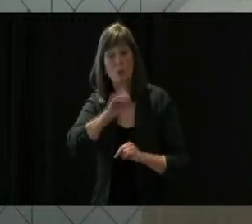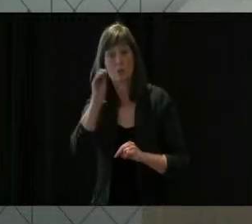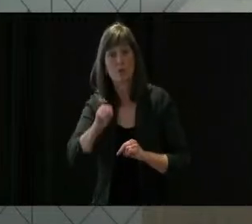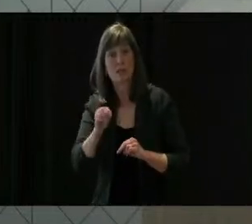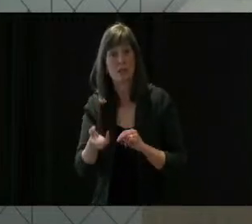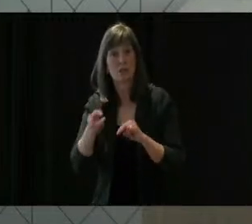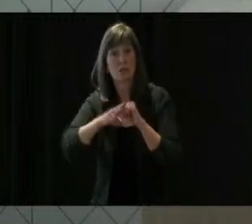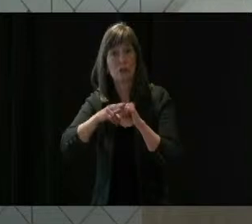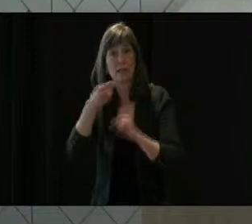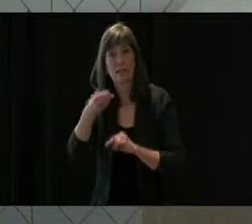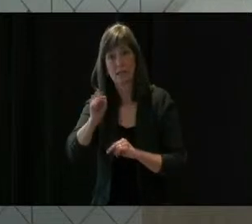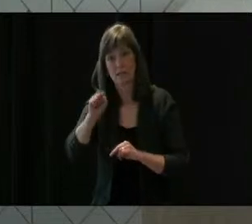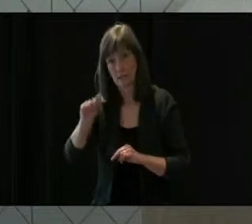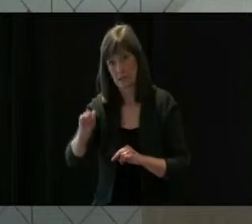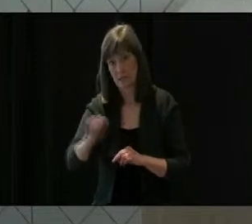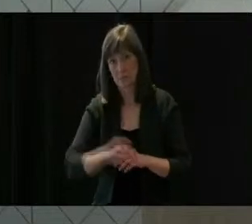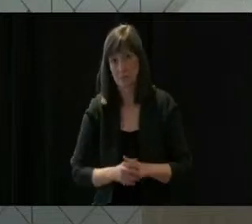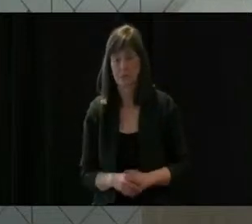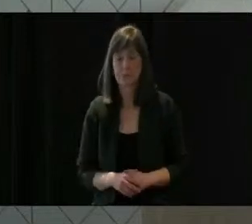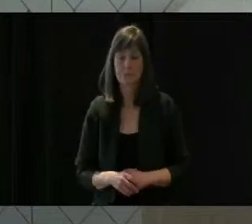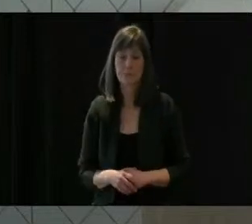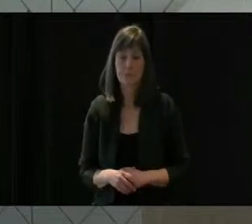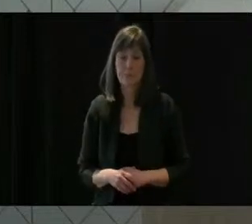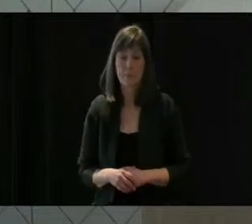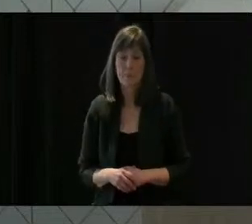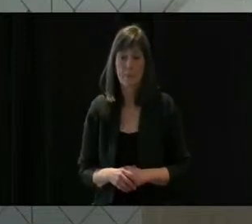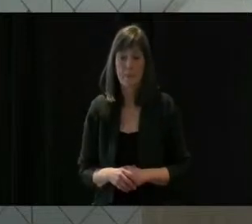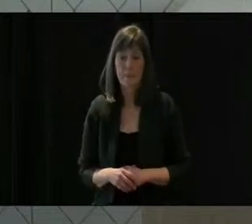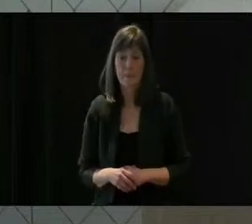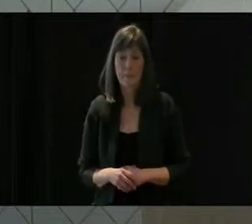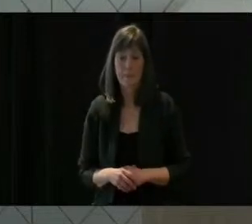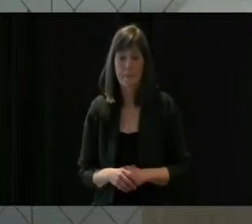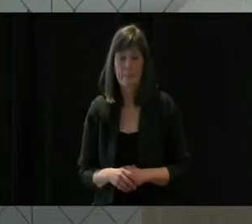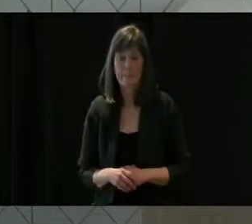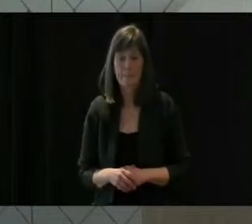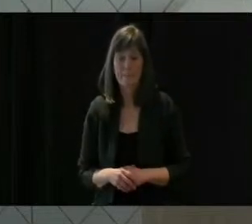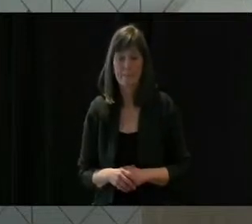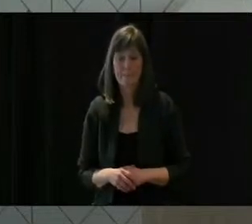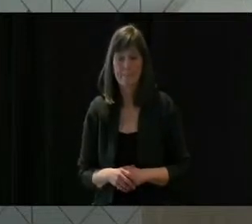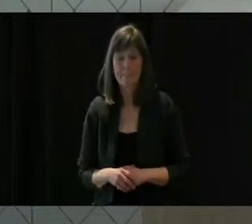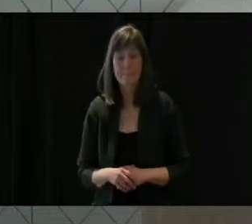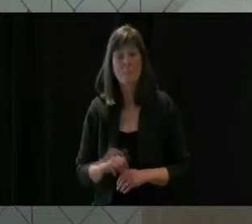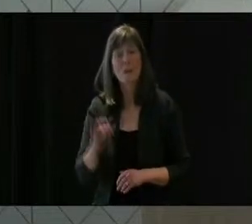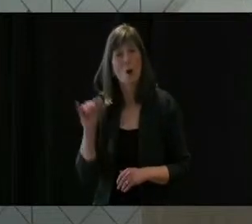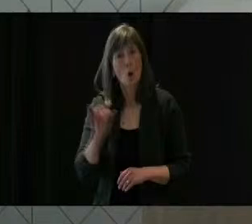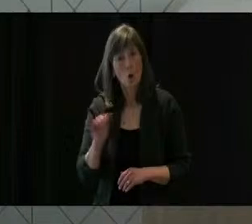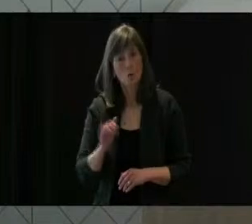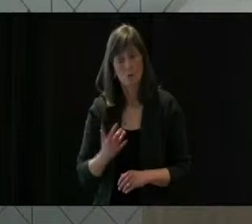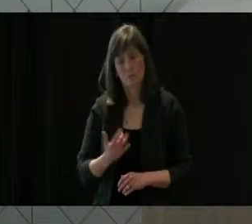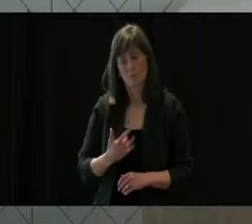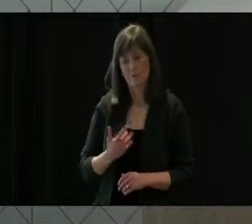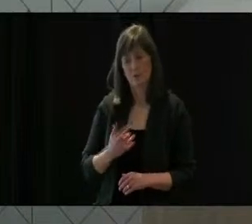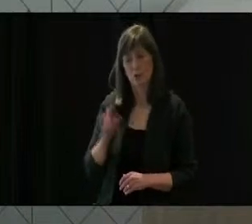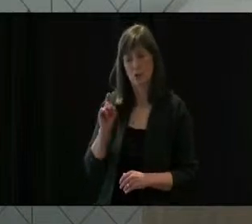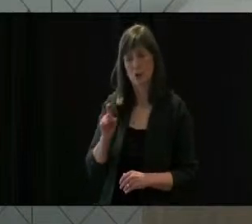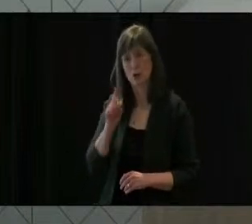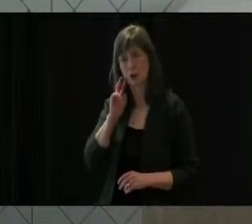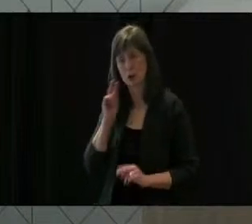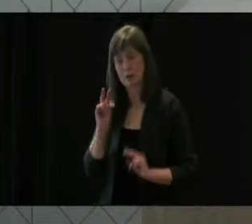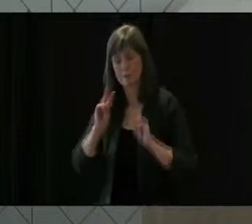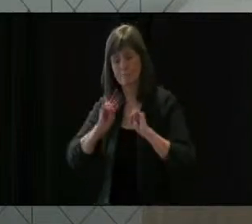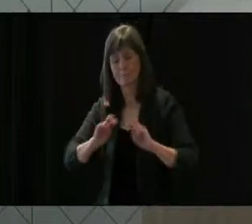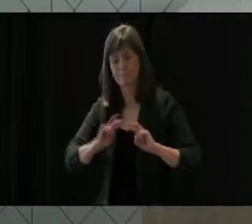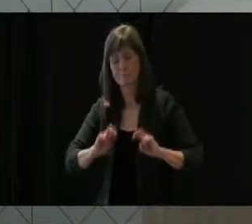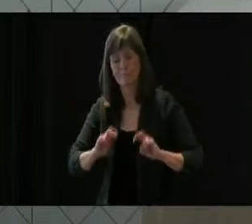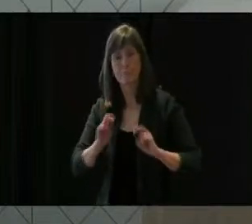1%. We think that we also should be looking at fees